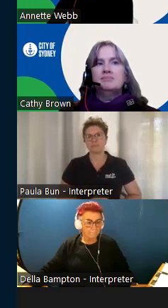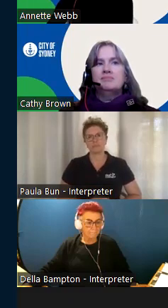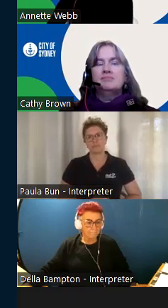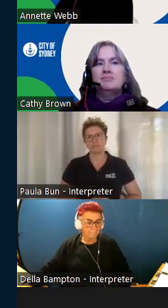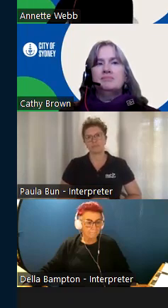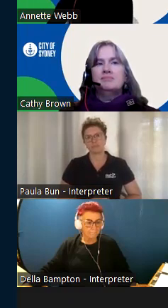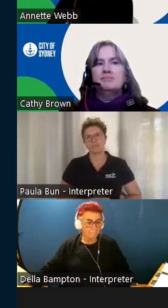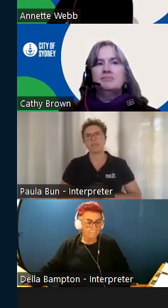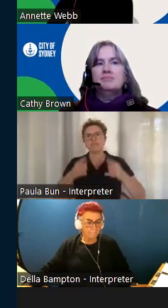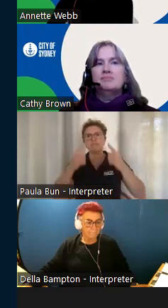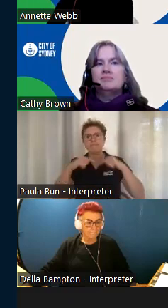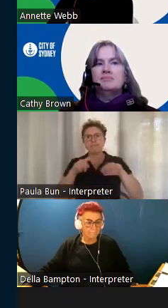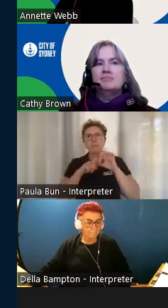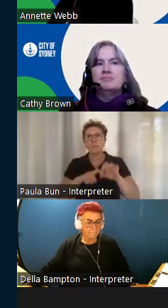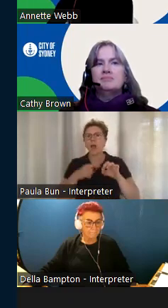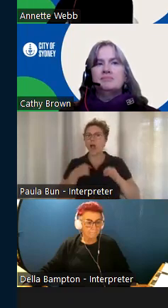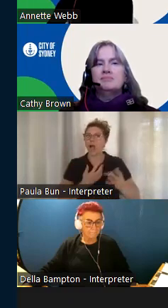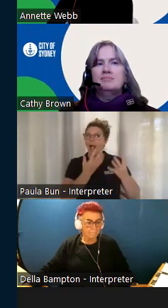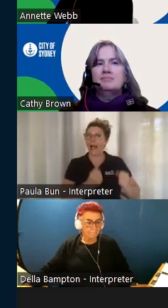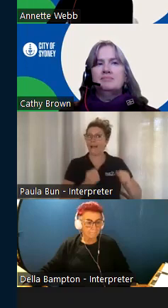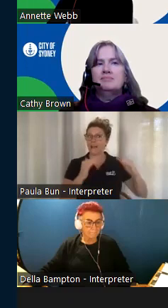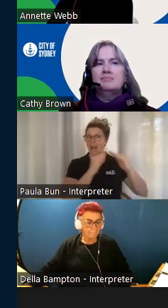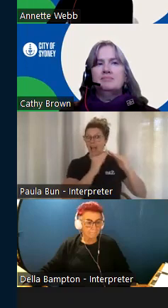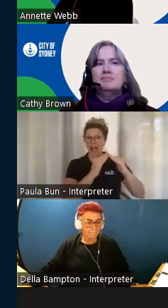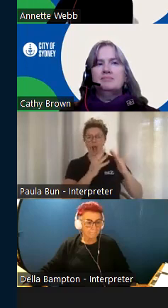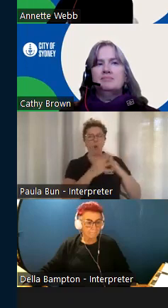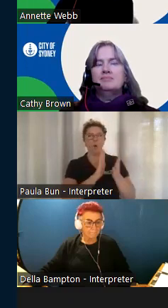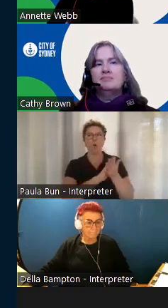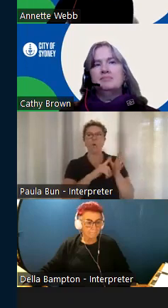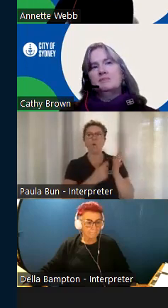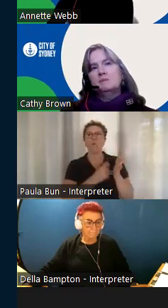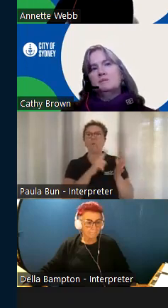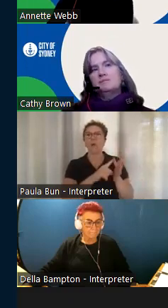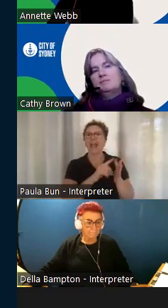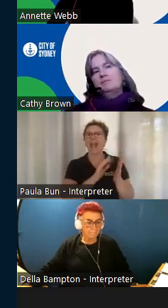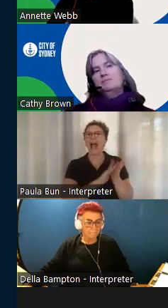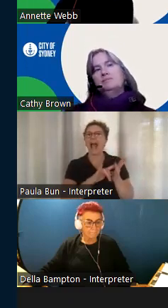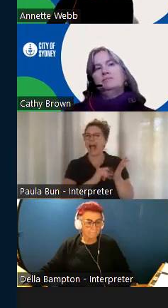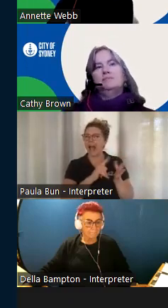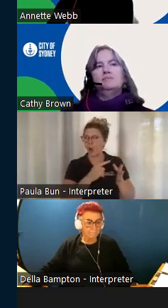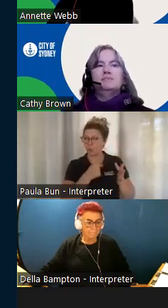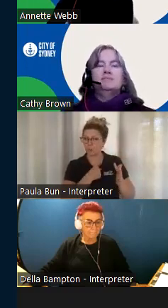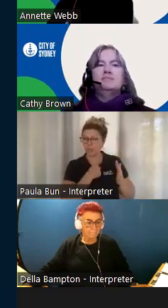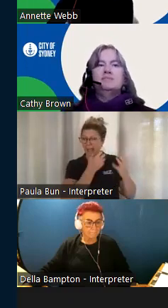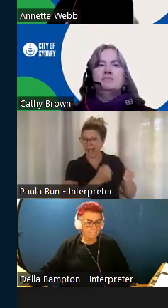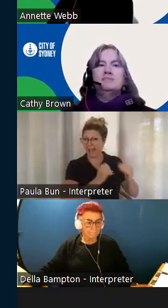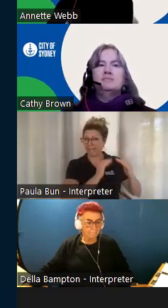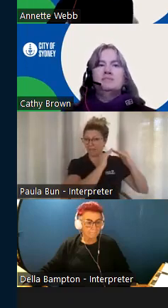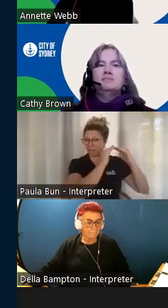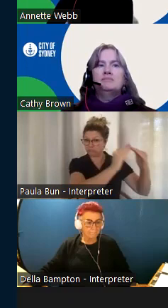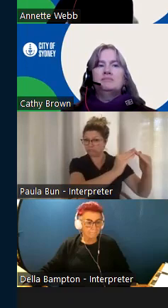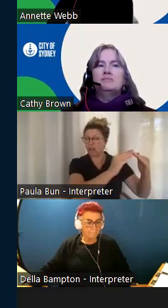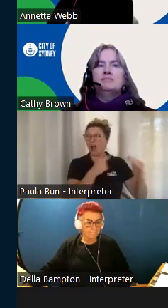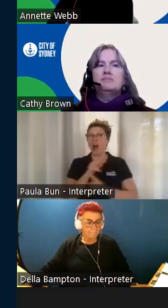Would have an existing premises warehouse hinder an application? I guess it's difficult to answer that